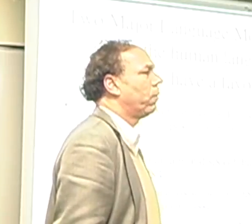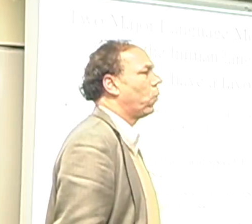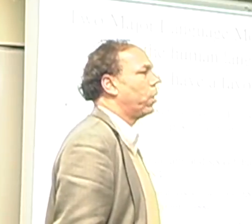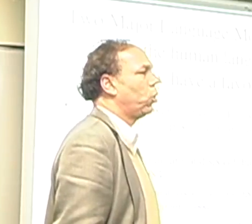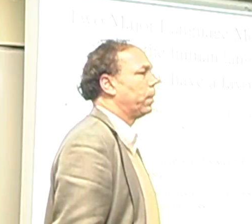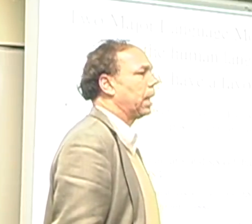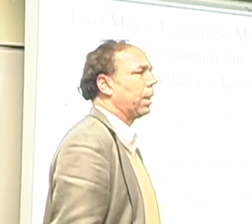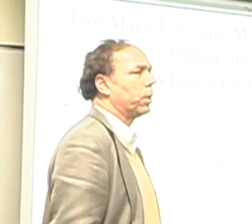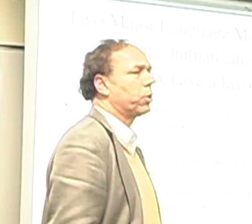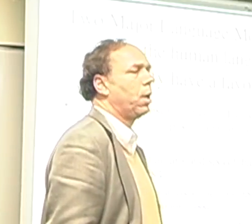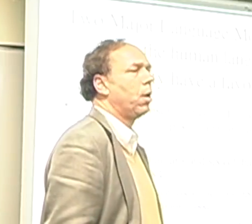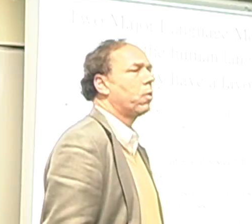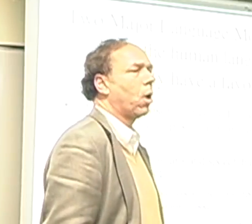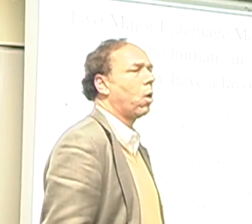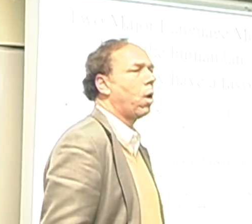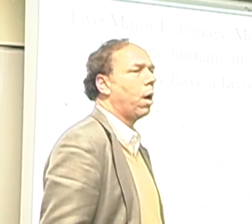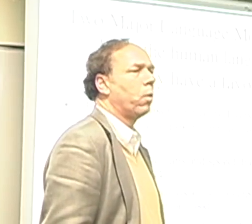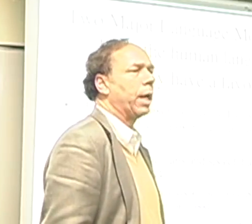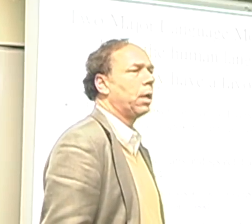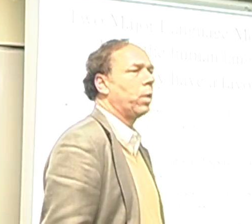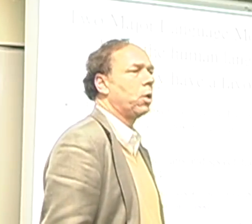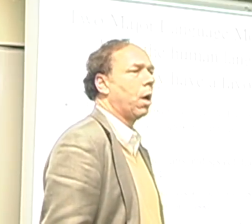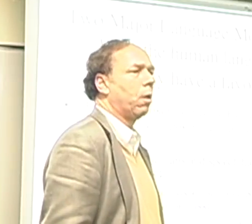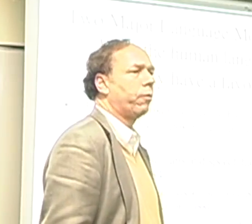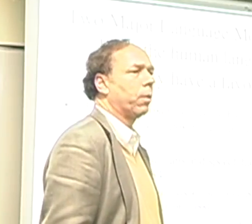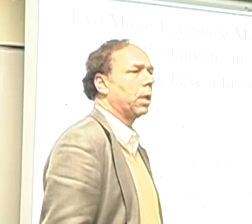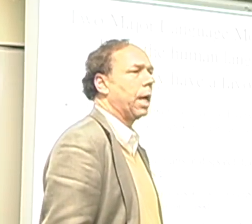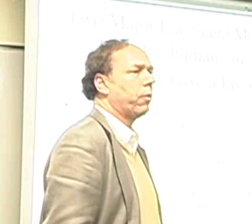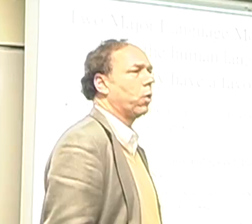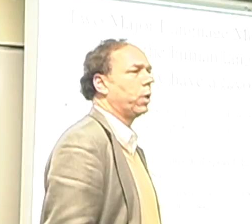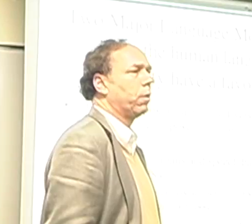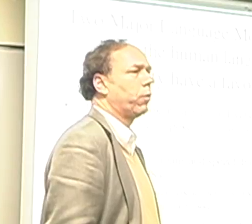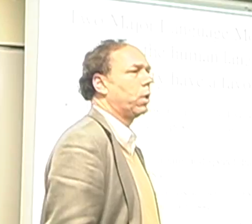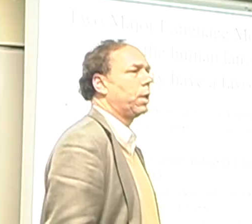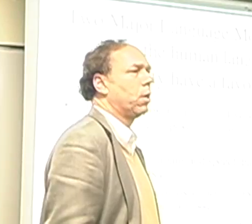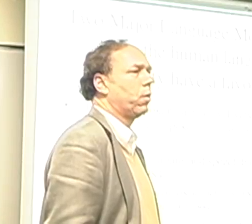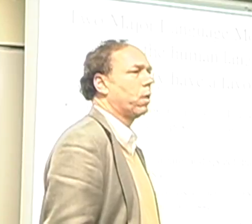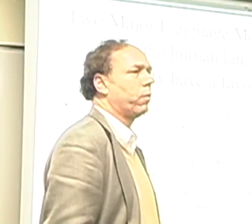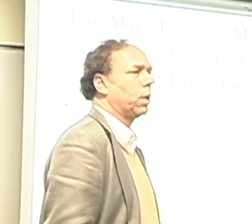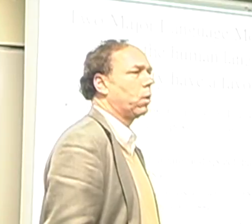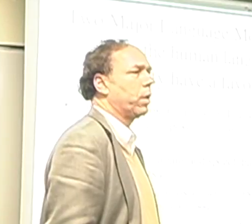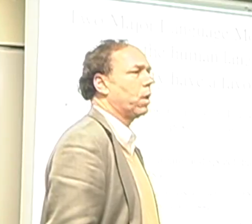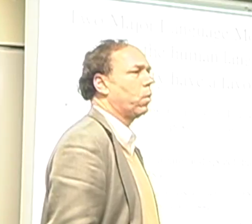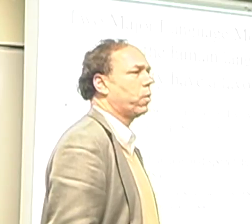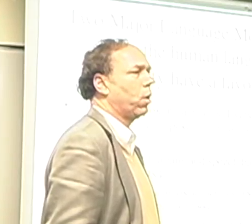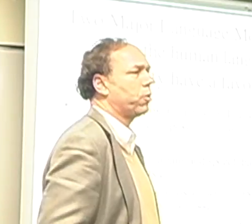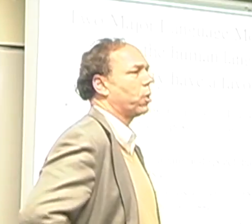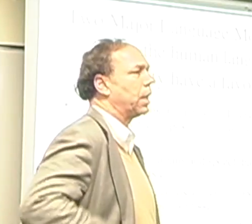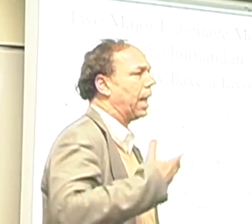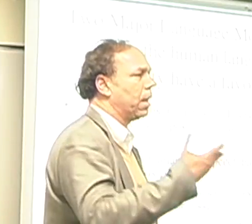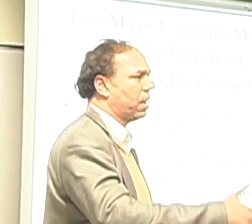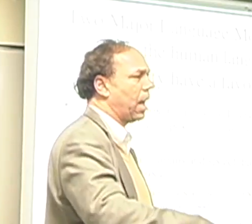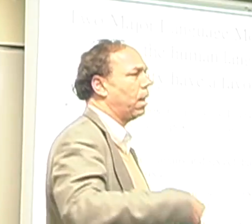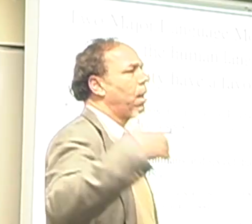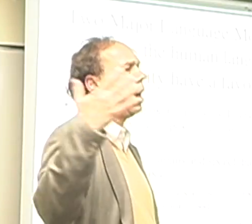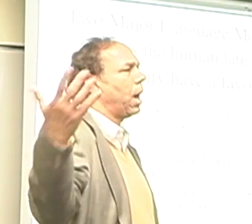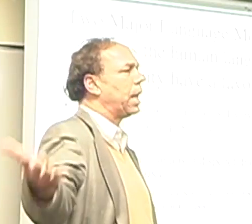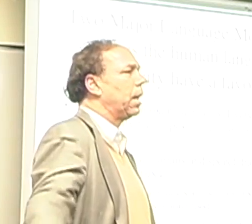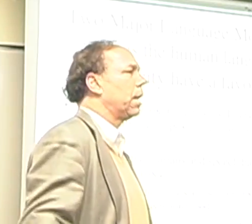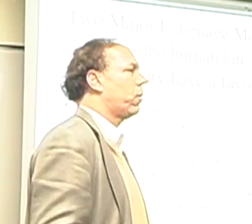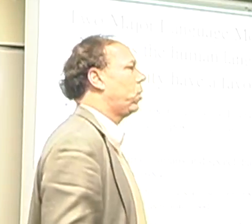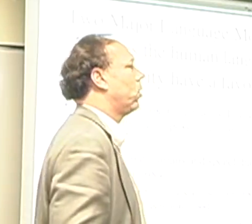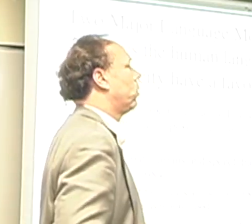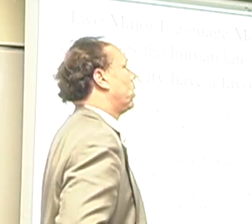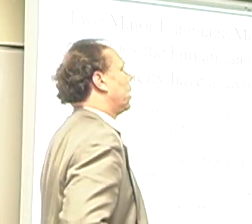channels for human language. So already we know from the last 30 or 40 years of linguistic research on ASL,